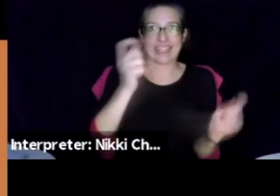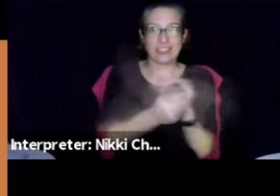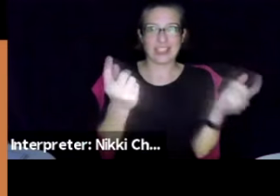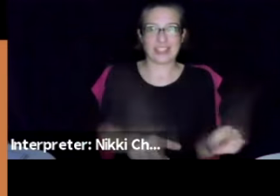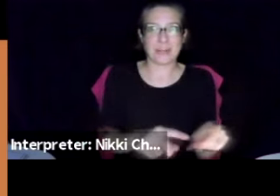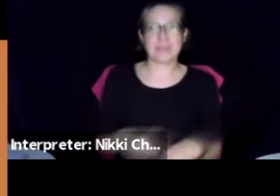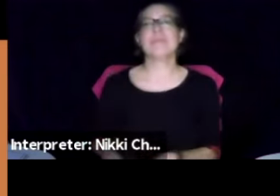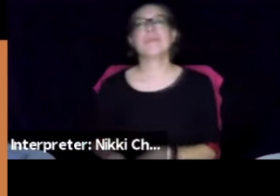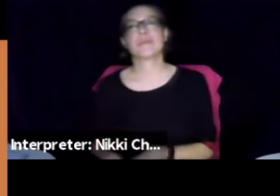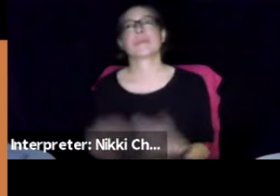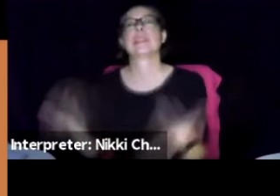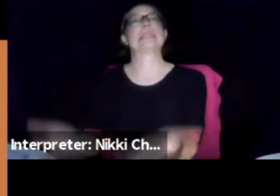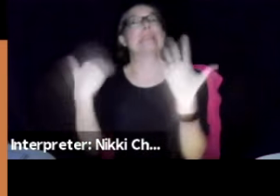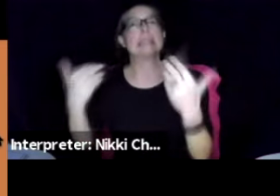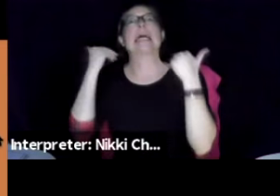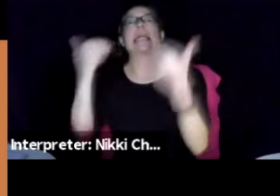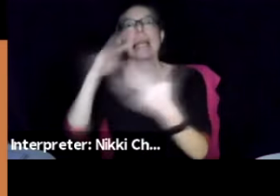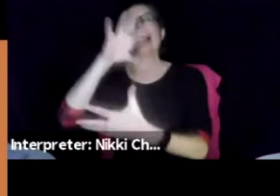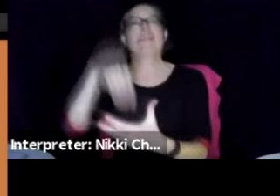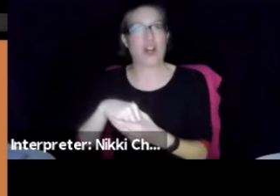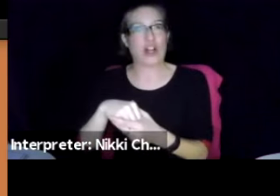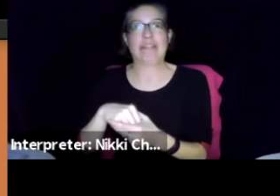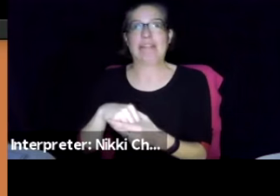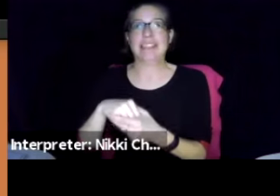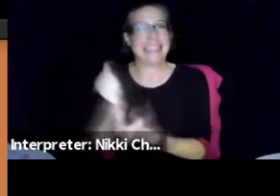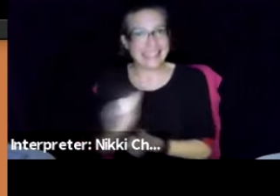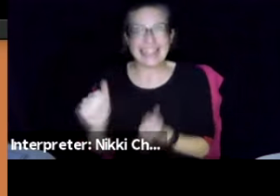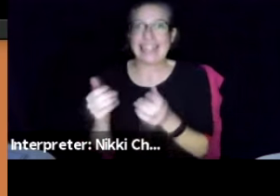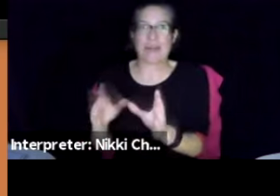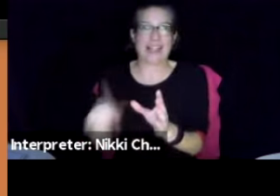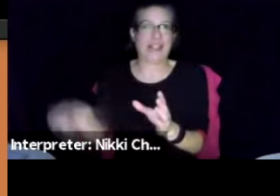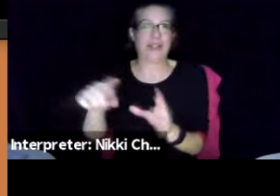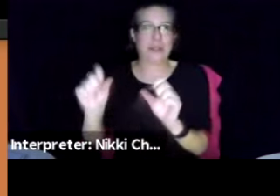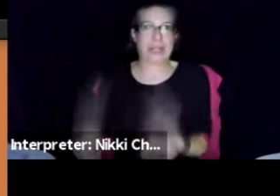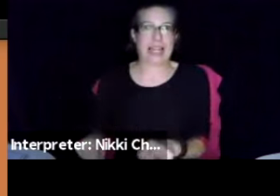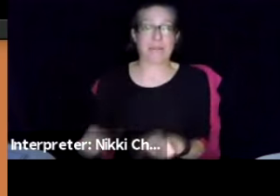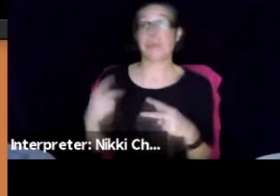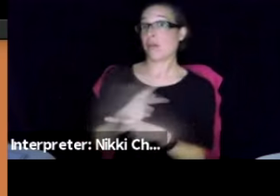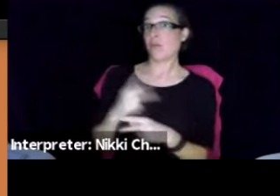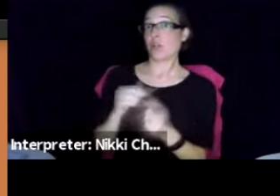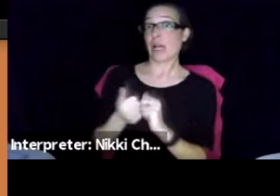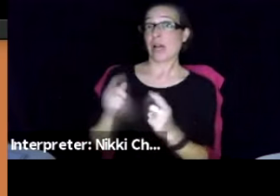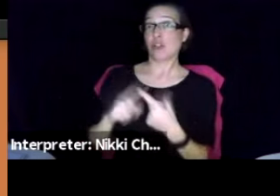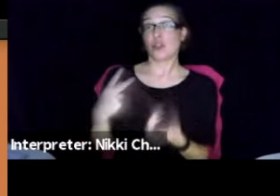Get involved in any way that you can, and figure out how to stick up for yourself and